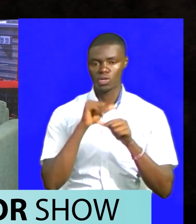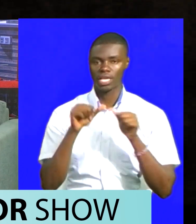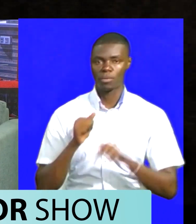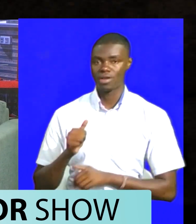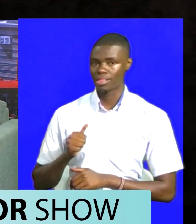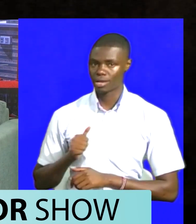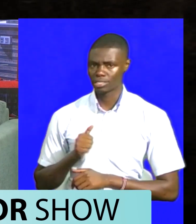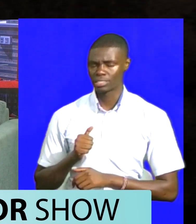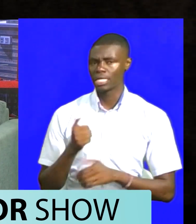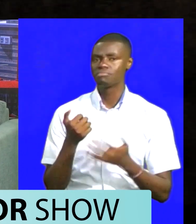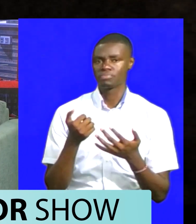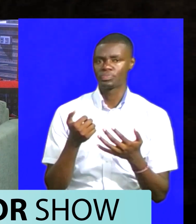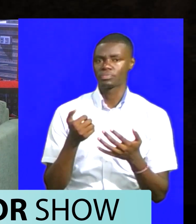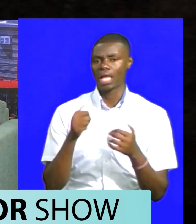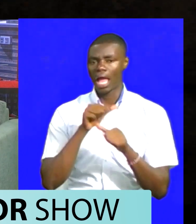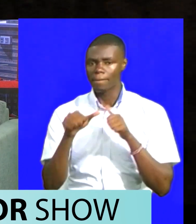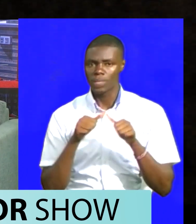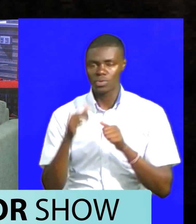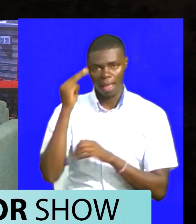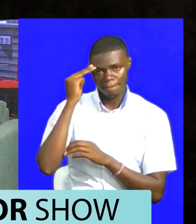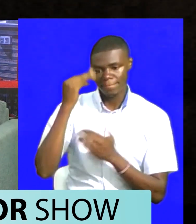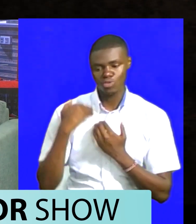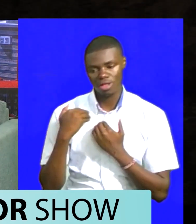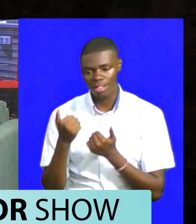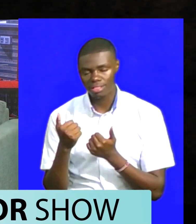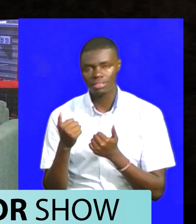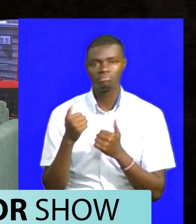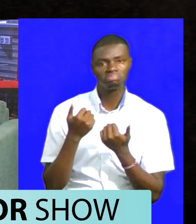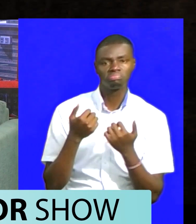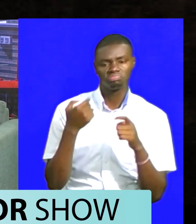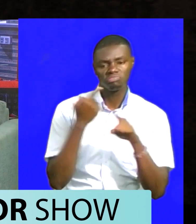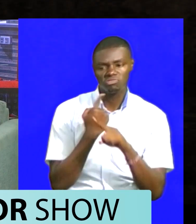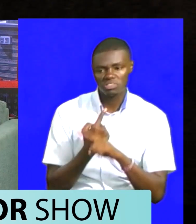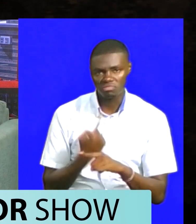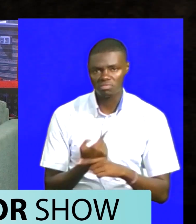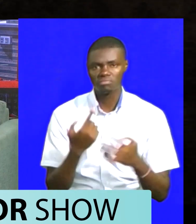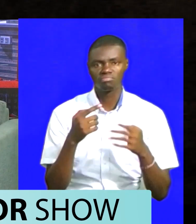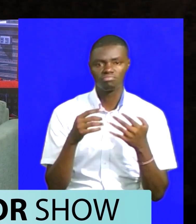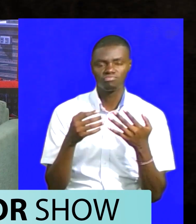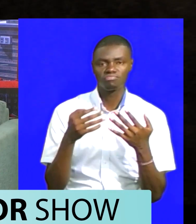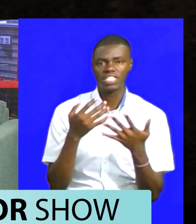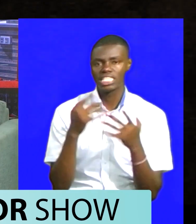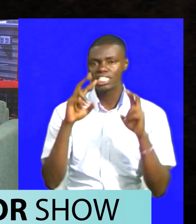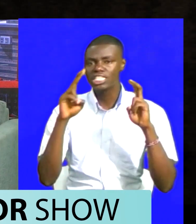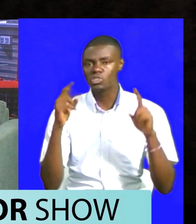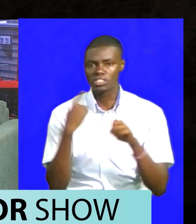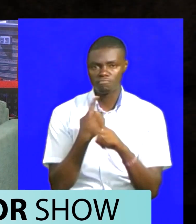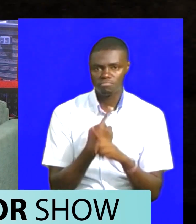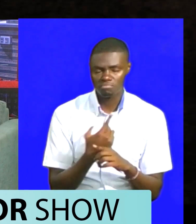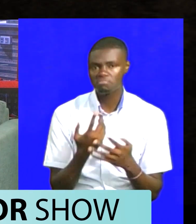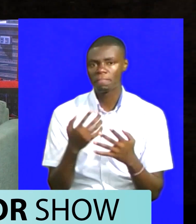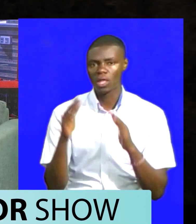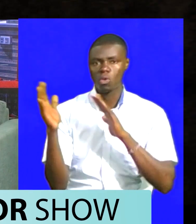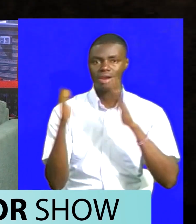child, when it comes to matters of mental health, when it comes to all those trending issues, like when you talk